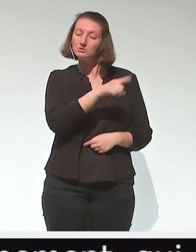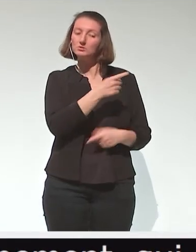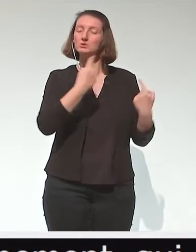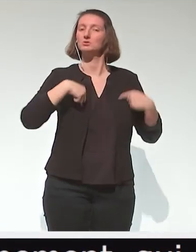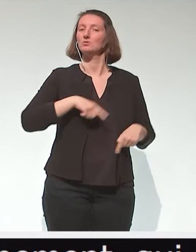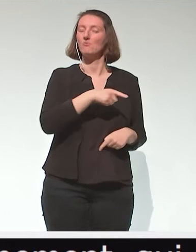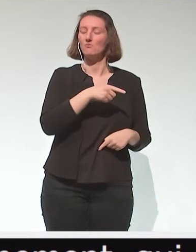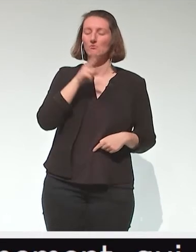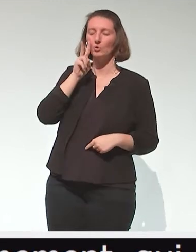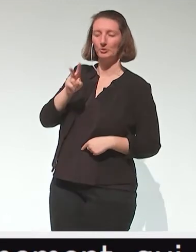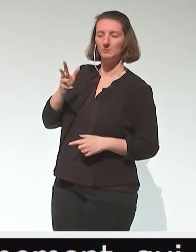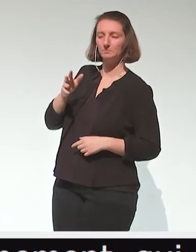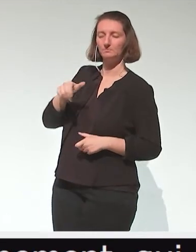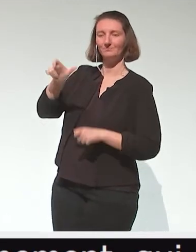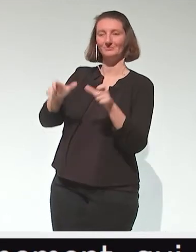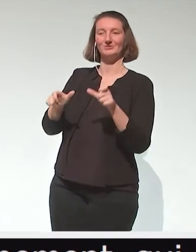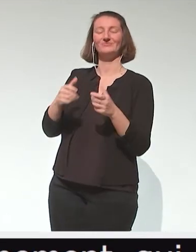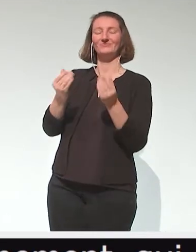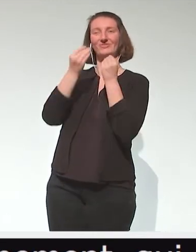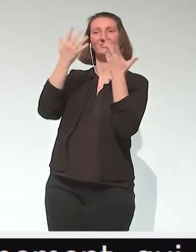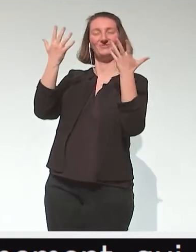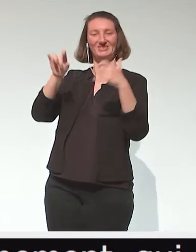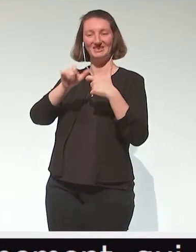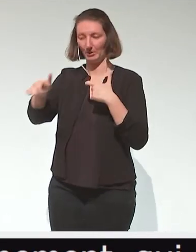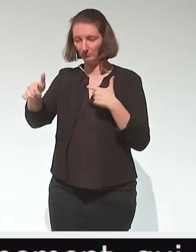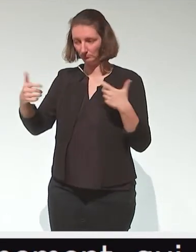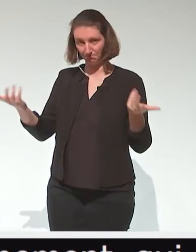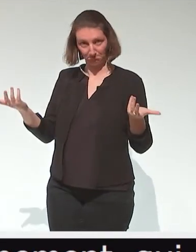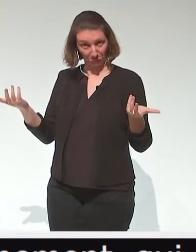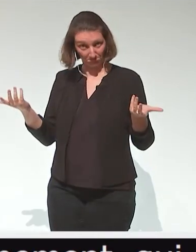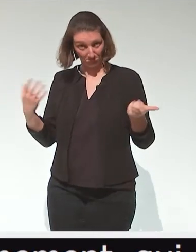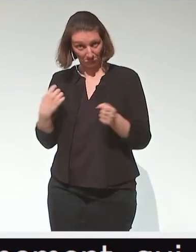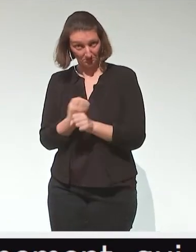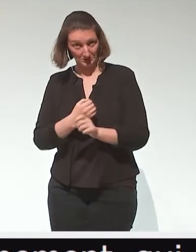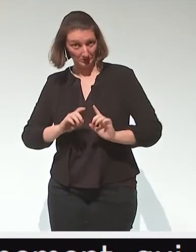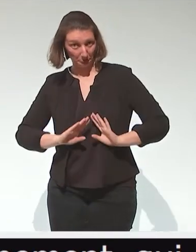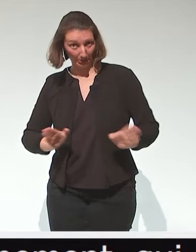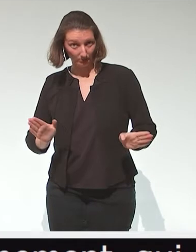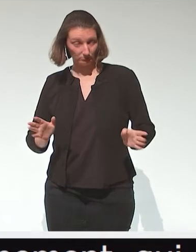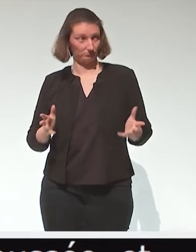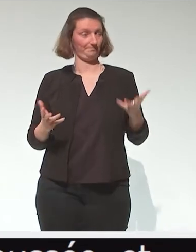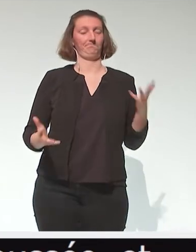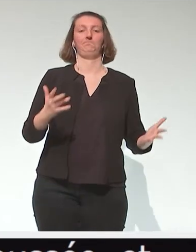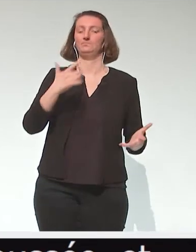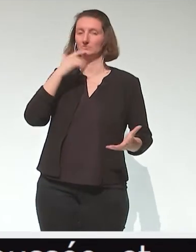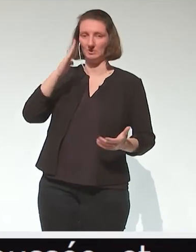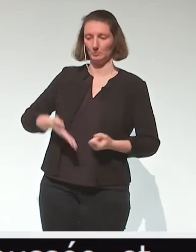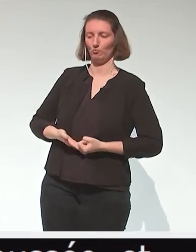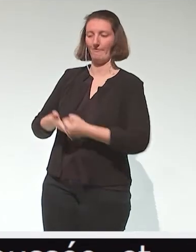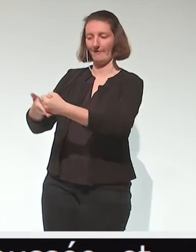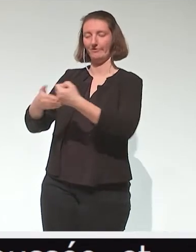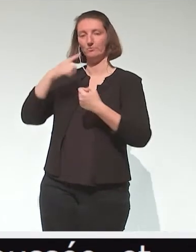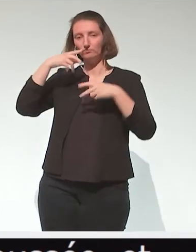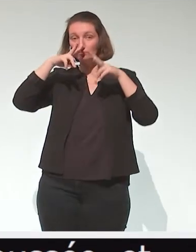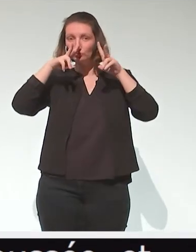they need a very clear career guidance while still in the school to support